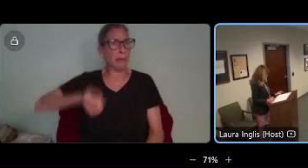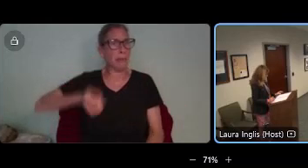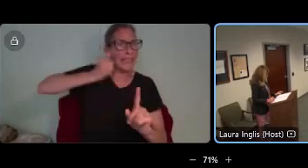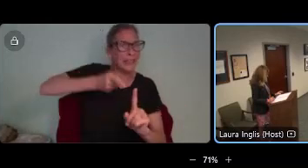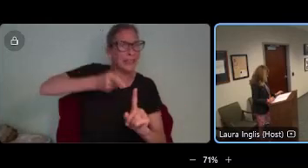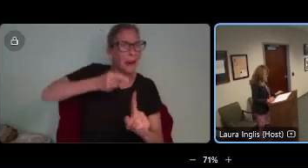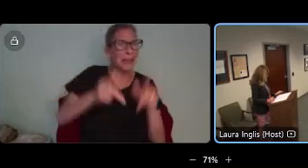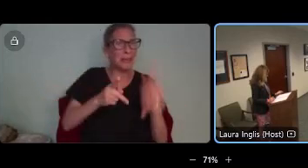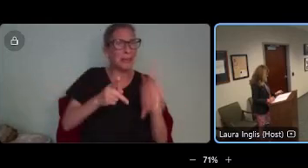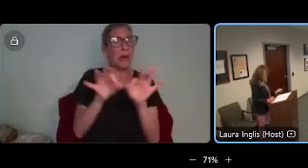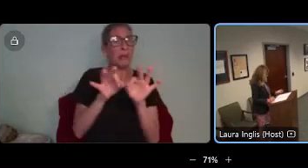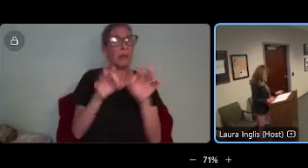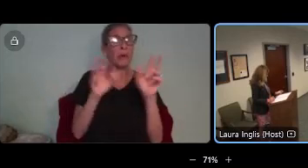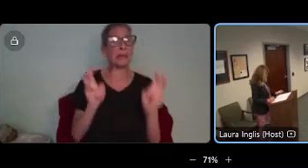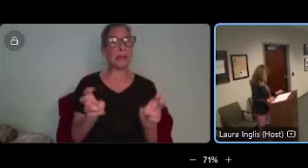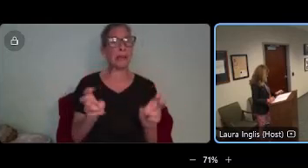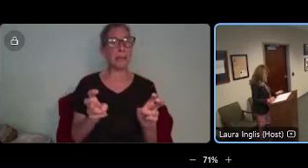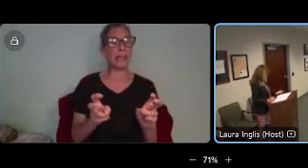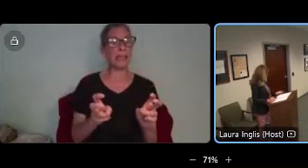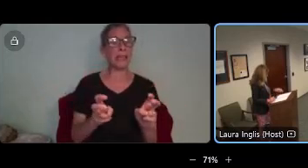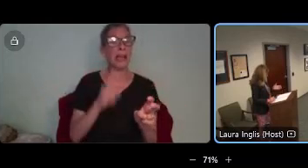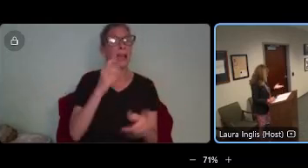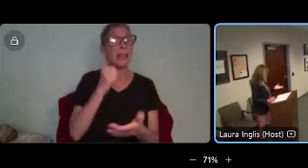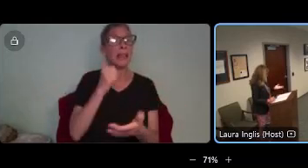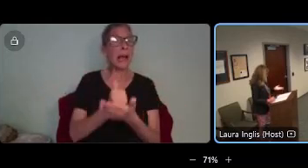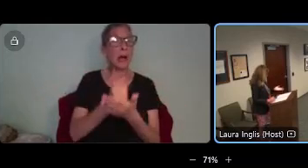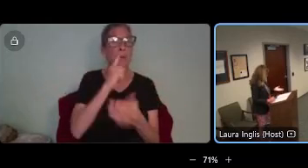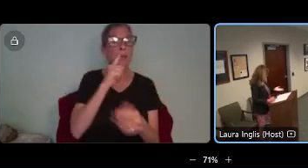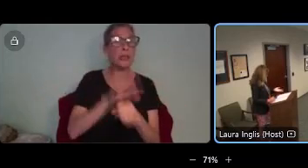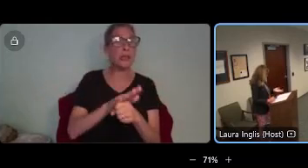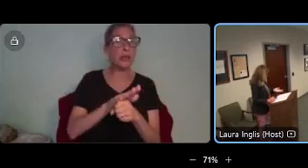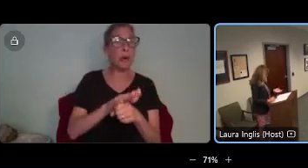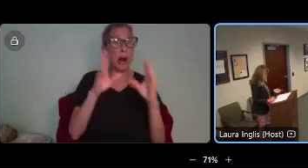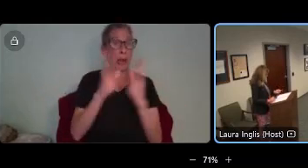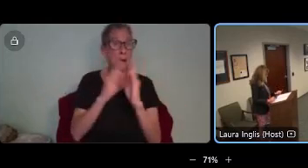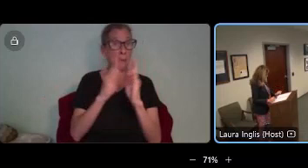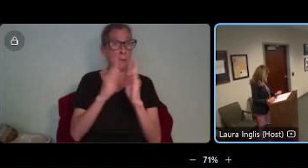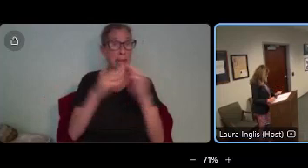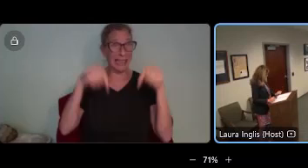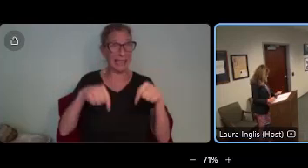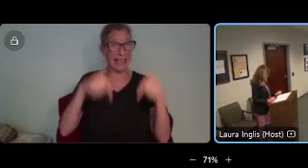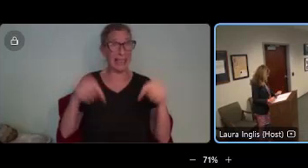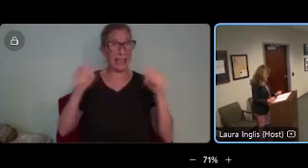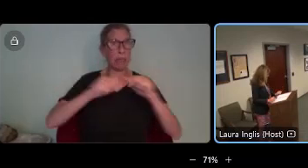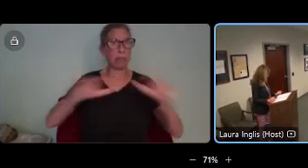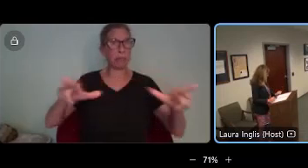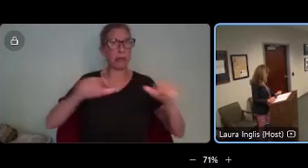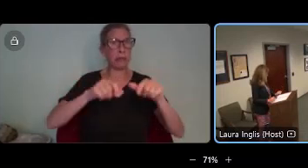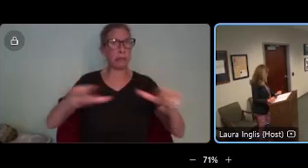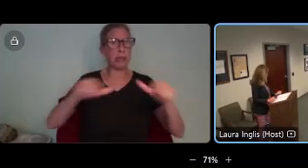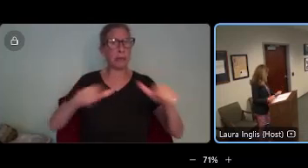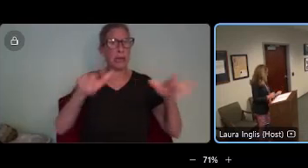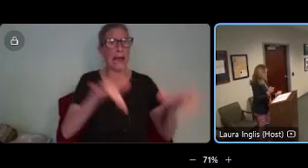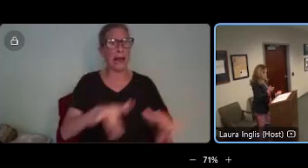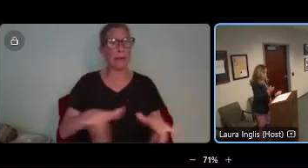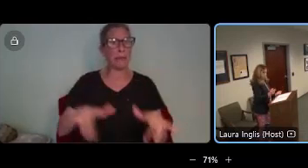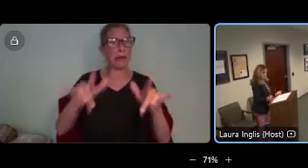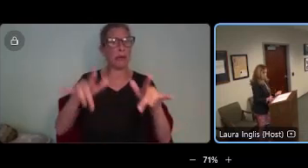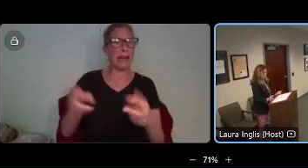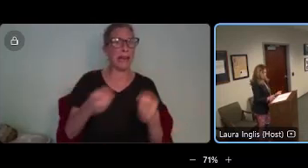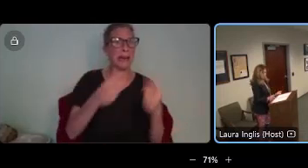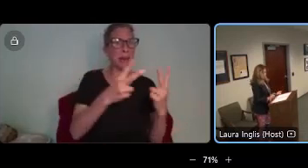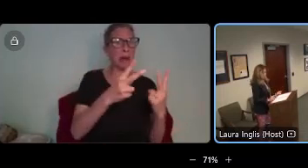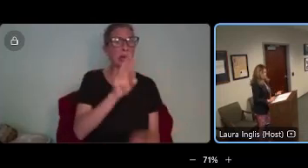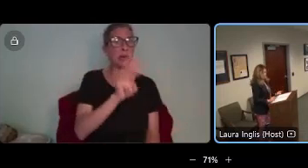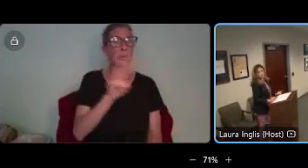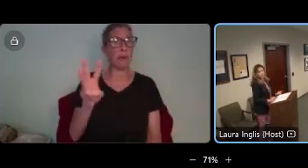about. They also help ensure public meetings such as this one are streamed to the public in a recording posted to the website. So shout